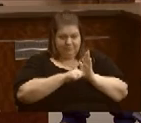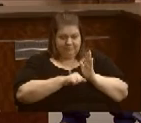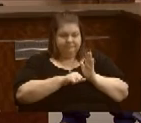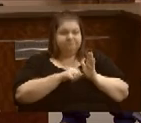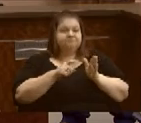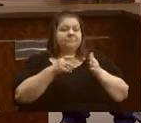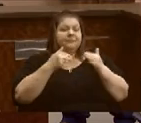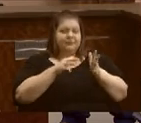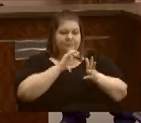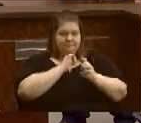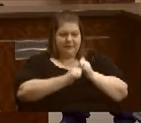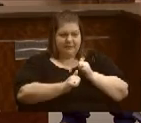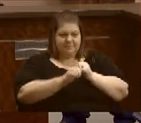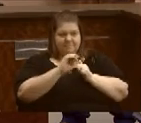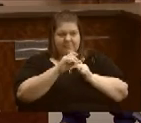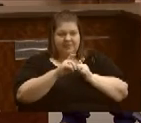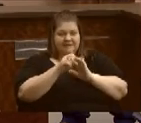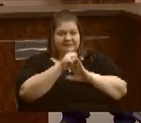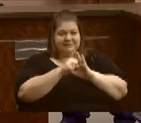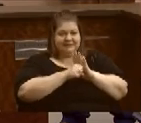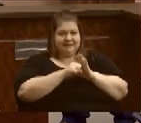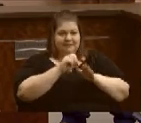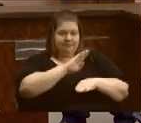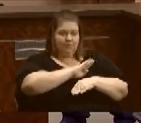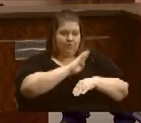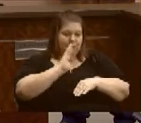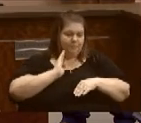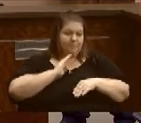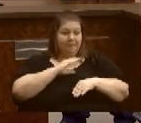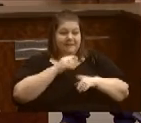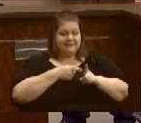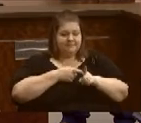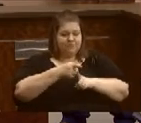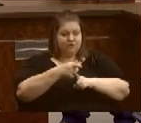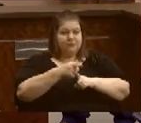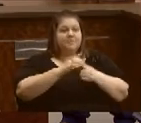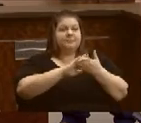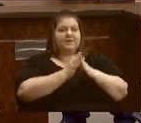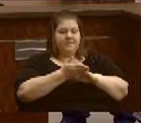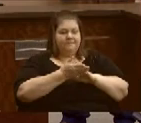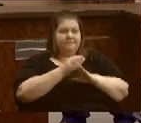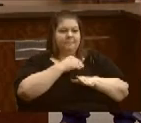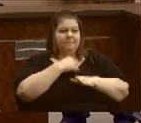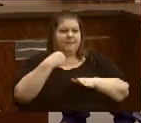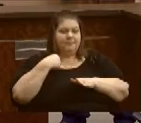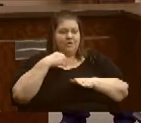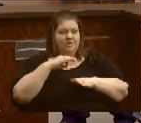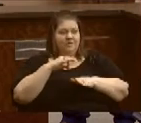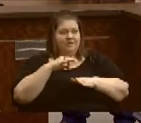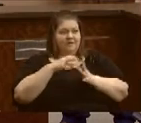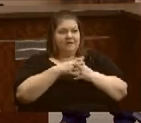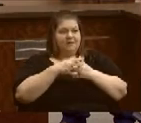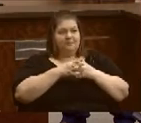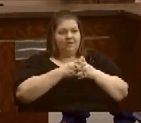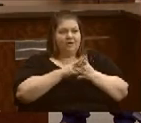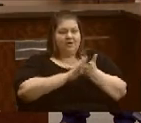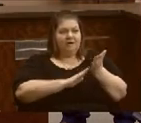on to pass your state boards in Maryland and your specialty boards in surgery and became a member of the American College of Surgeons. In